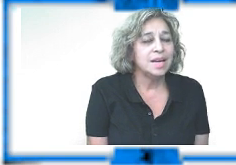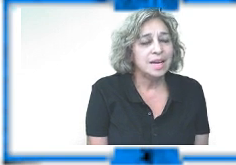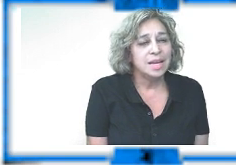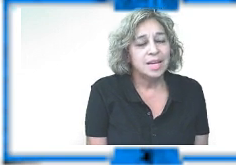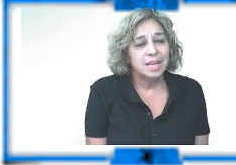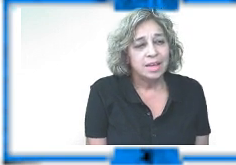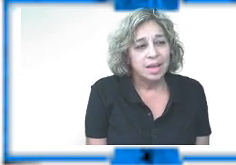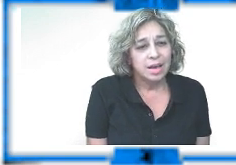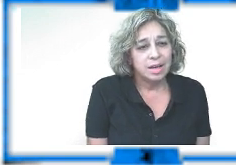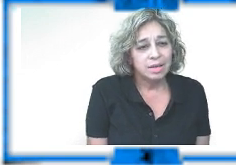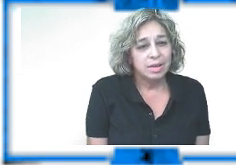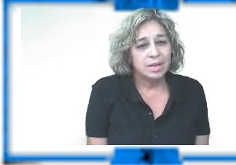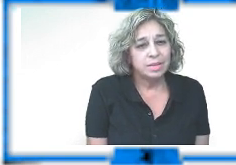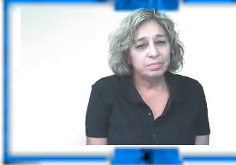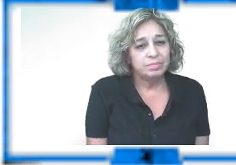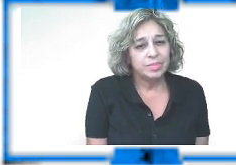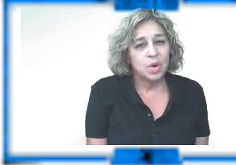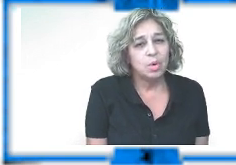clandestine